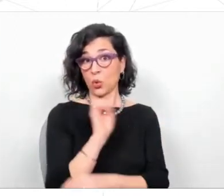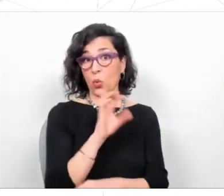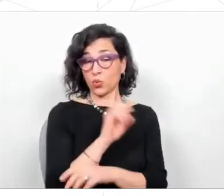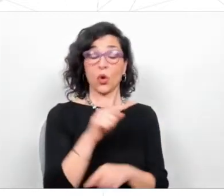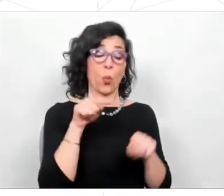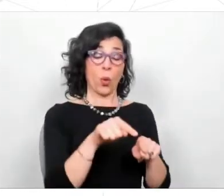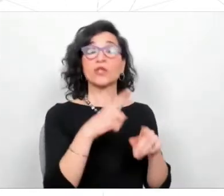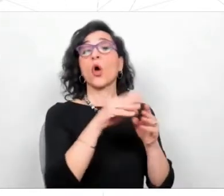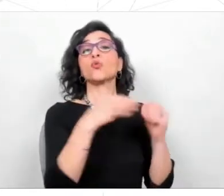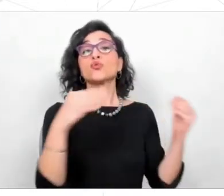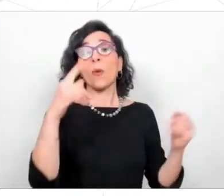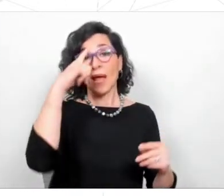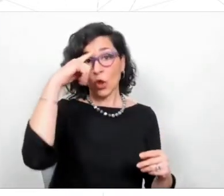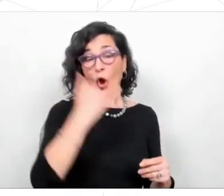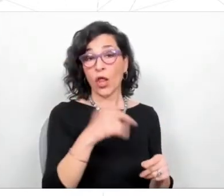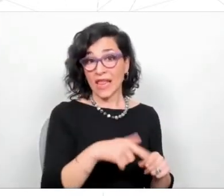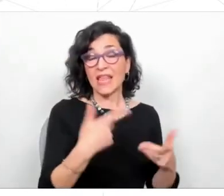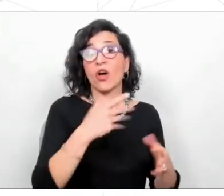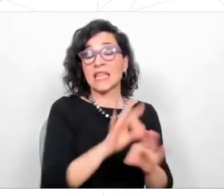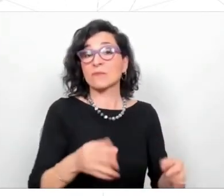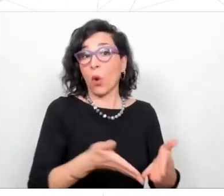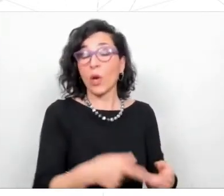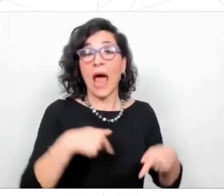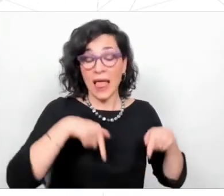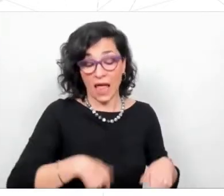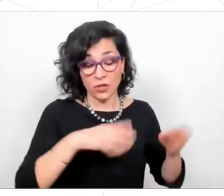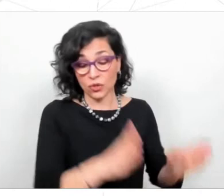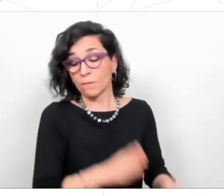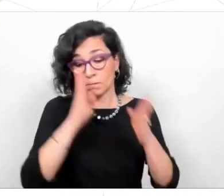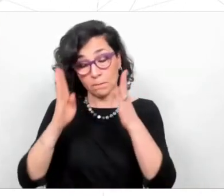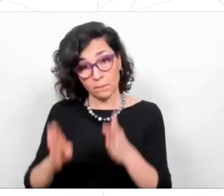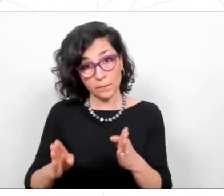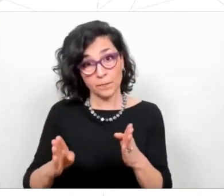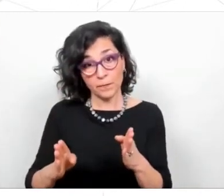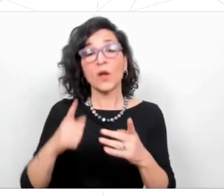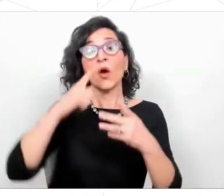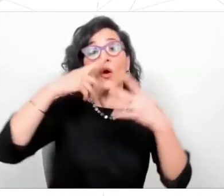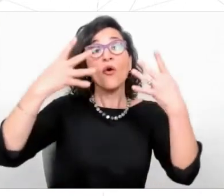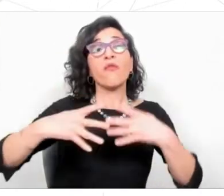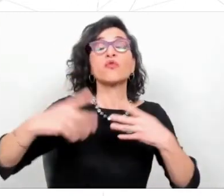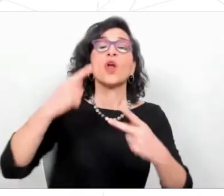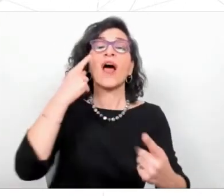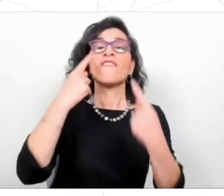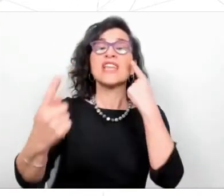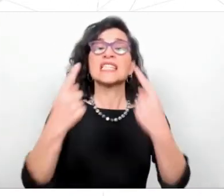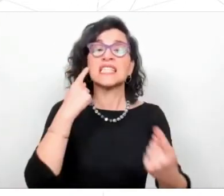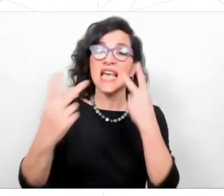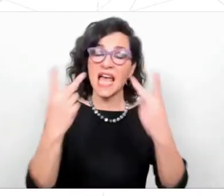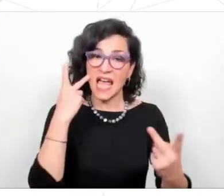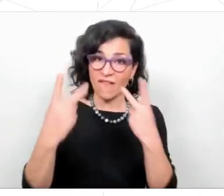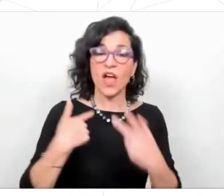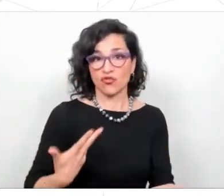cognitive, one of our cognitive tools that's available. Now I'd like to transition over to look at a number of